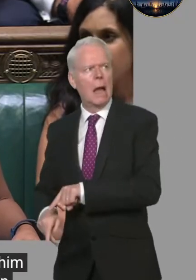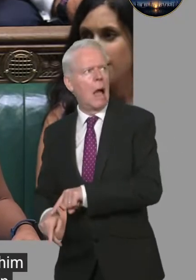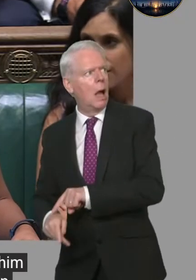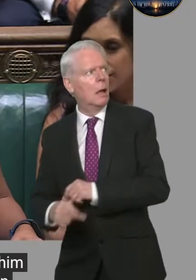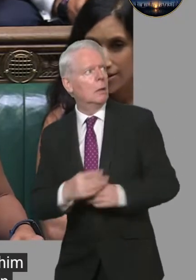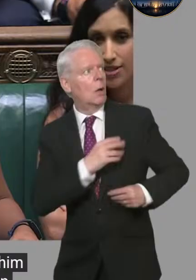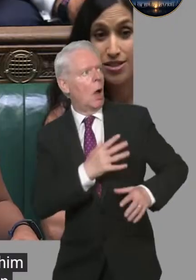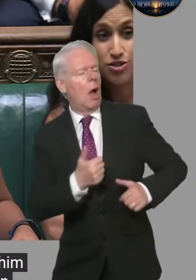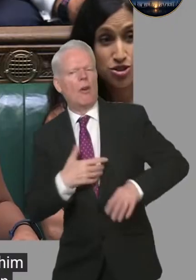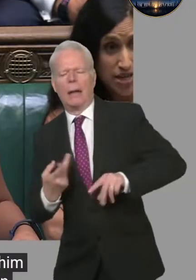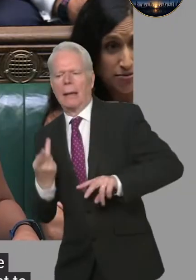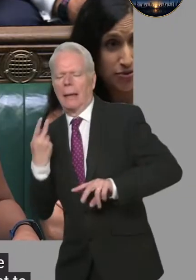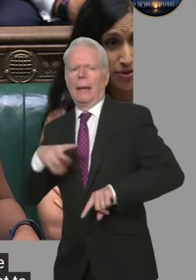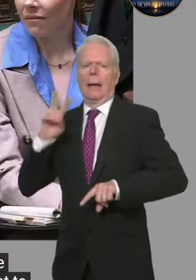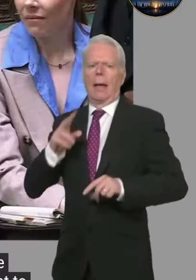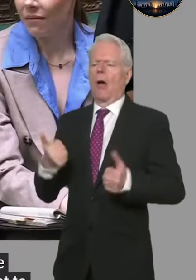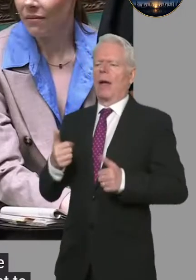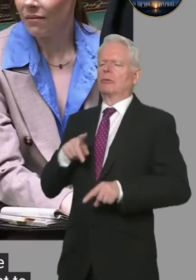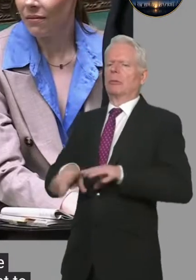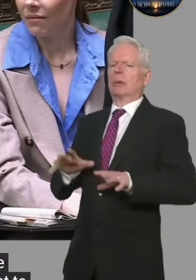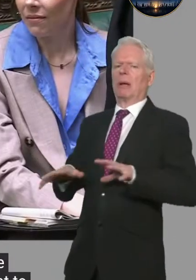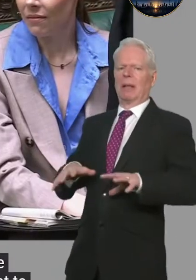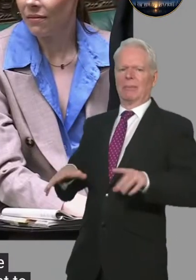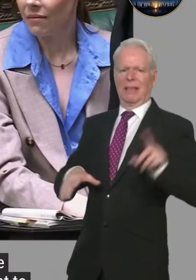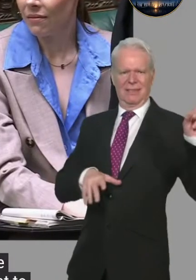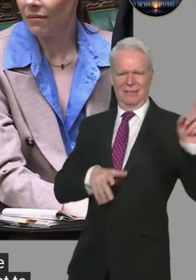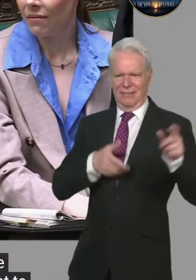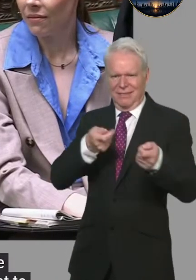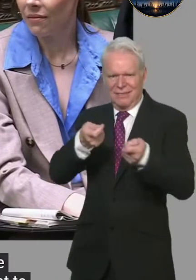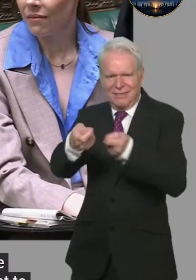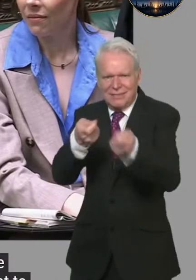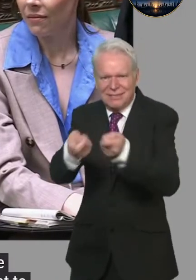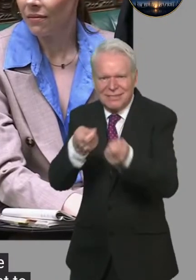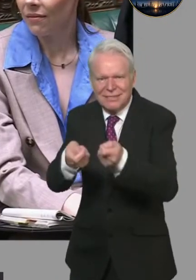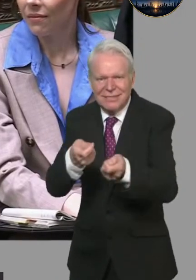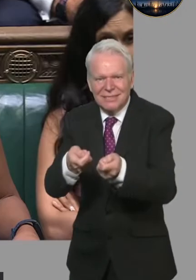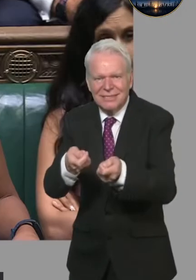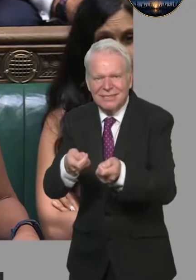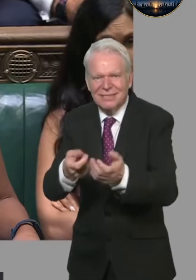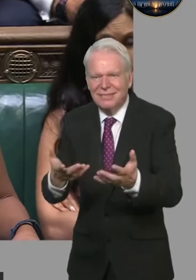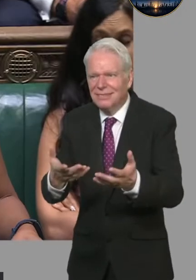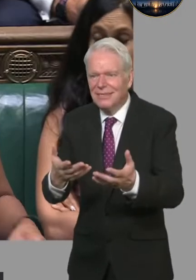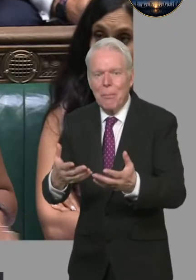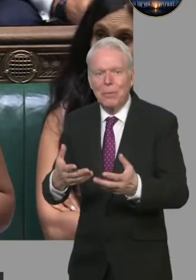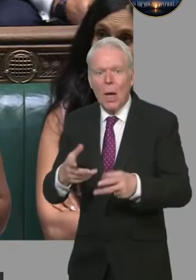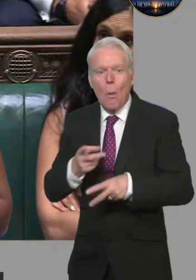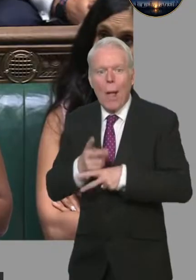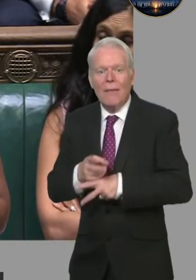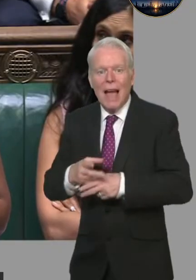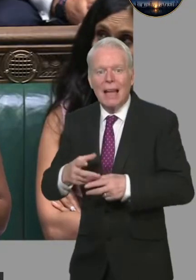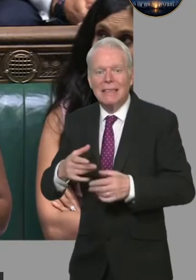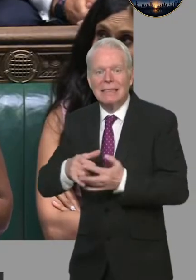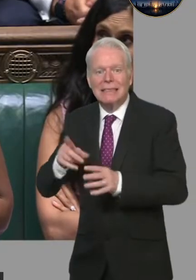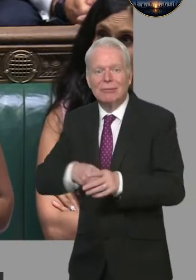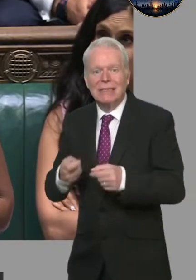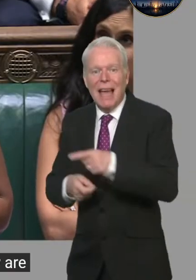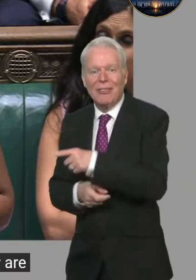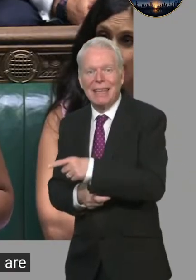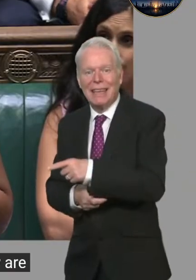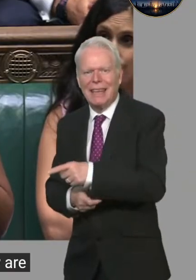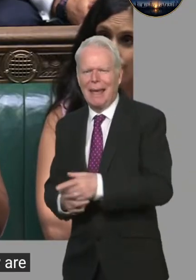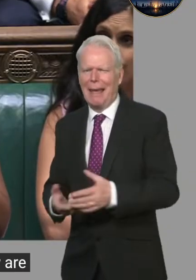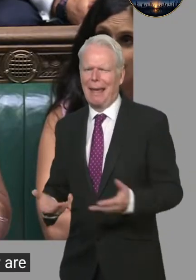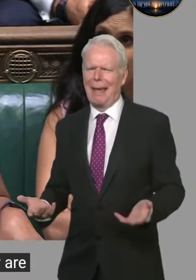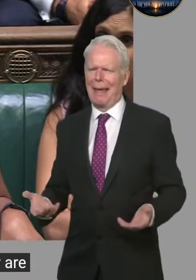more benefits. They are not Labour MPs, they are welfare MPs. Does the Prime Minister feel betrayed